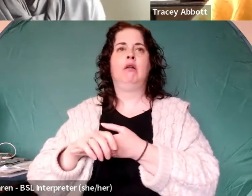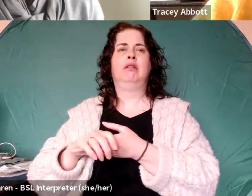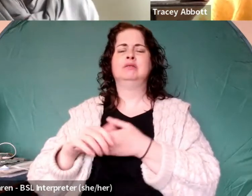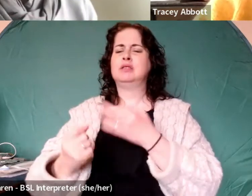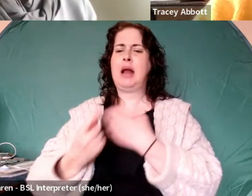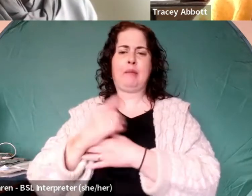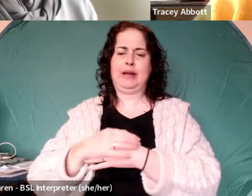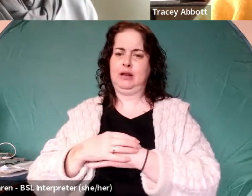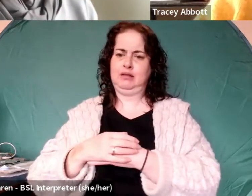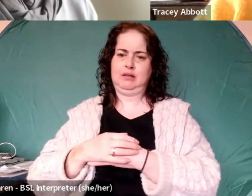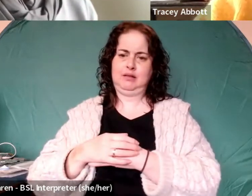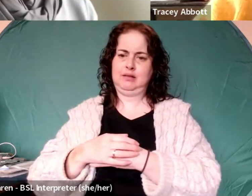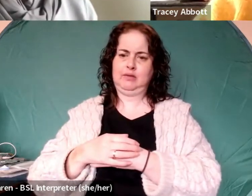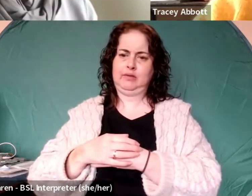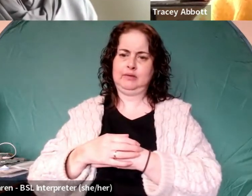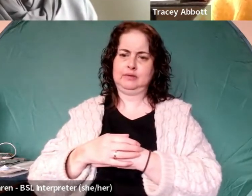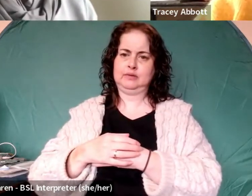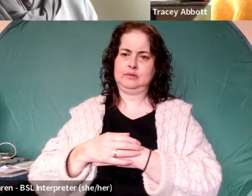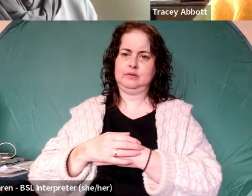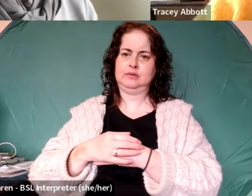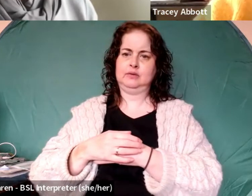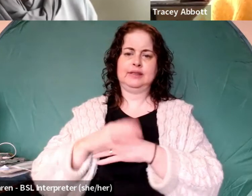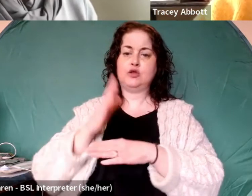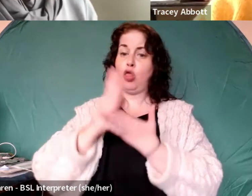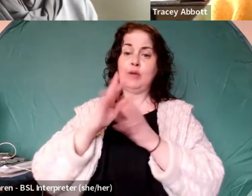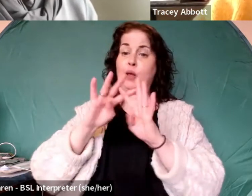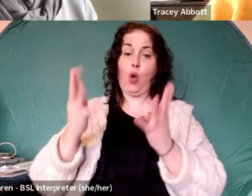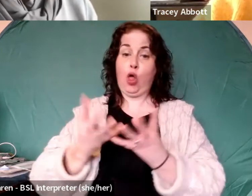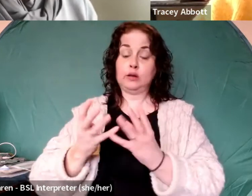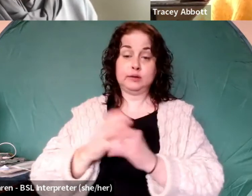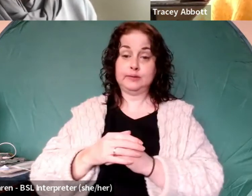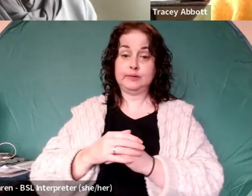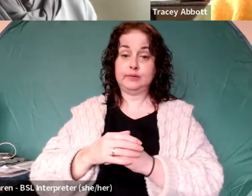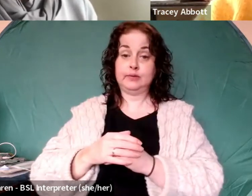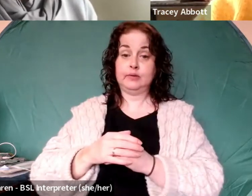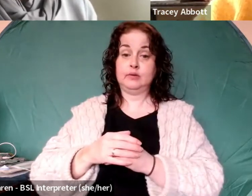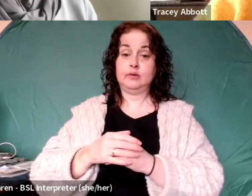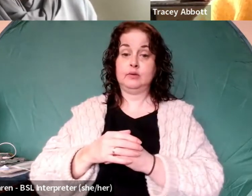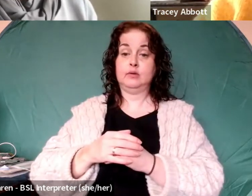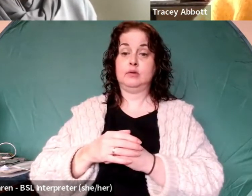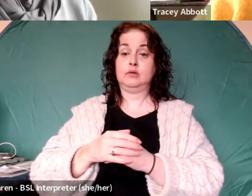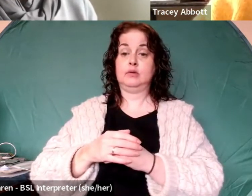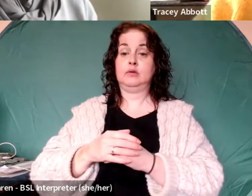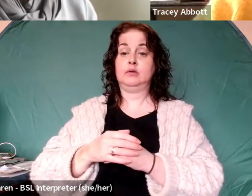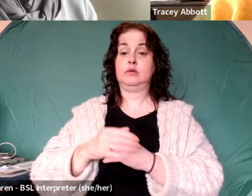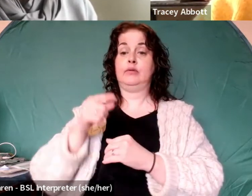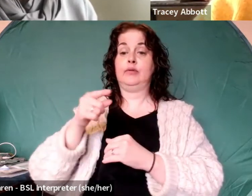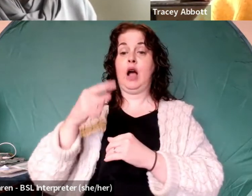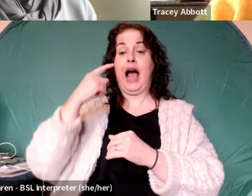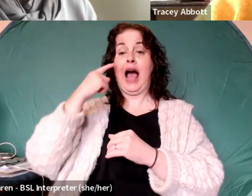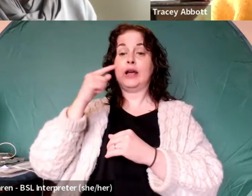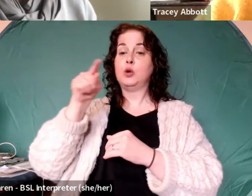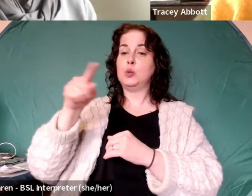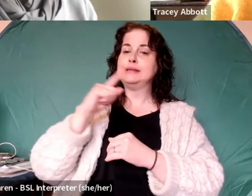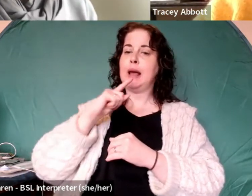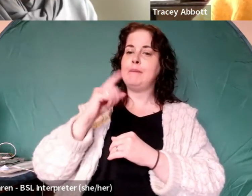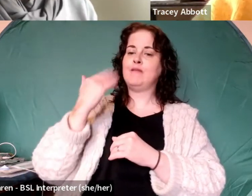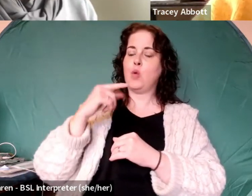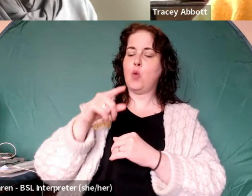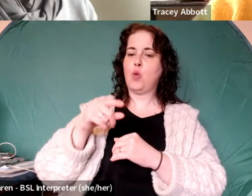happen, does it? So no, it's about not real world. It's making it real, isn't it? And actually, and I think you were saying